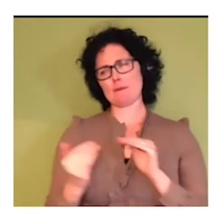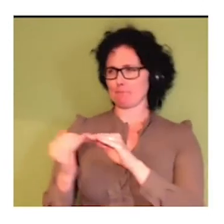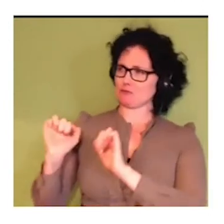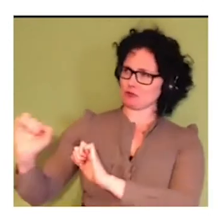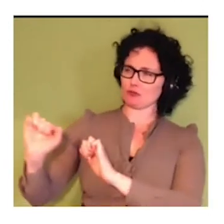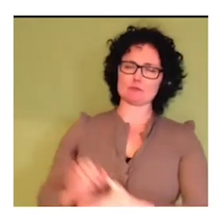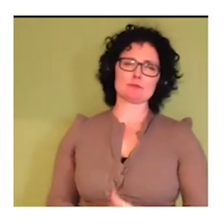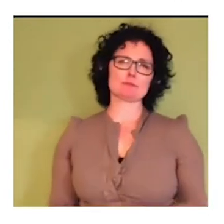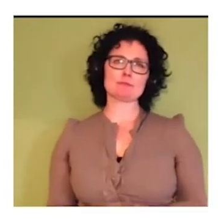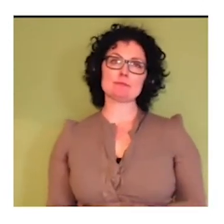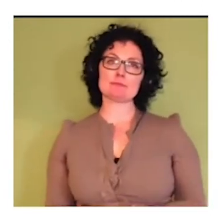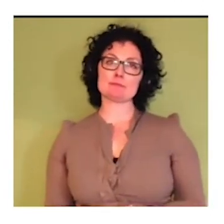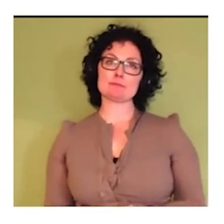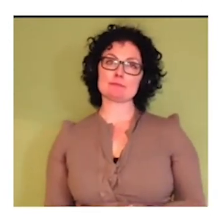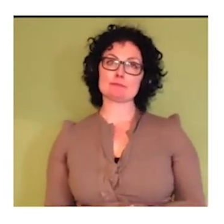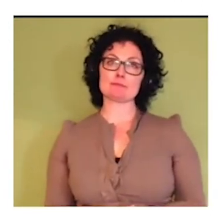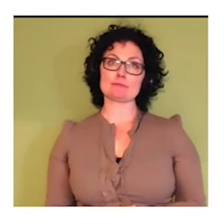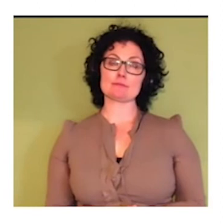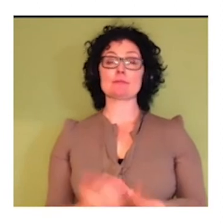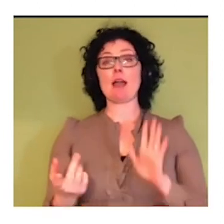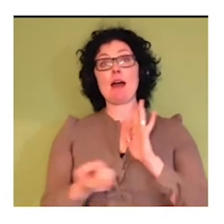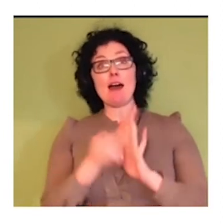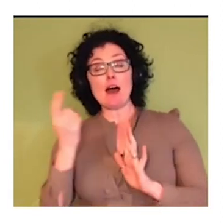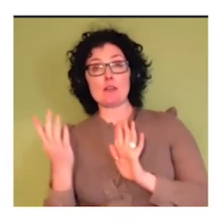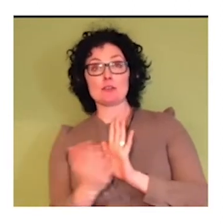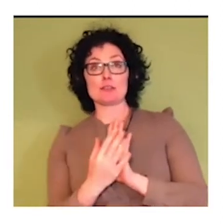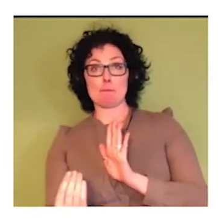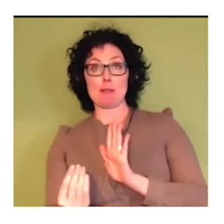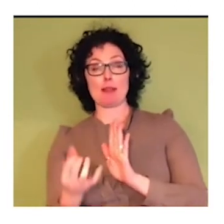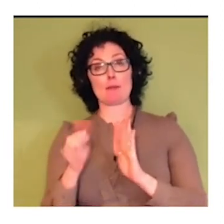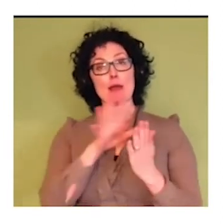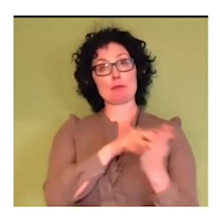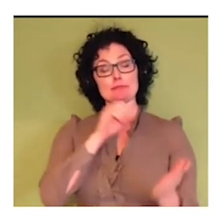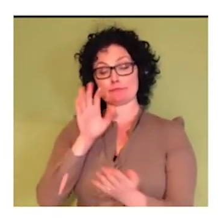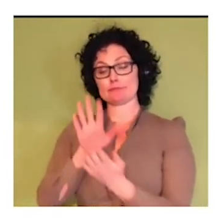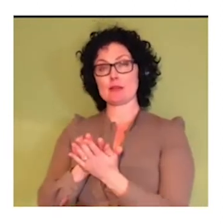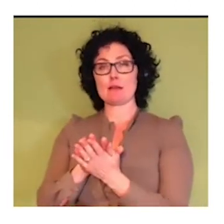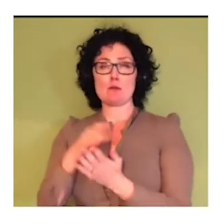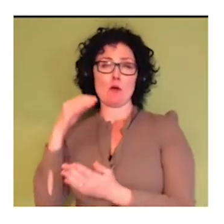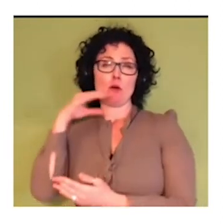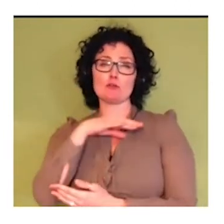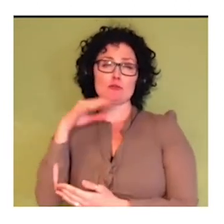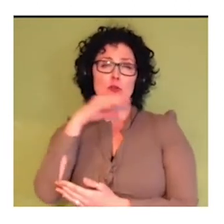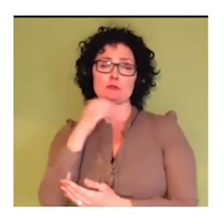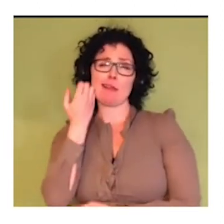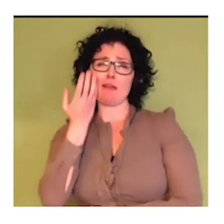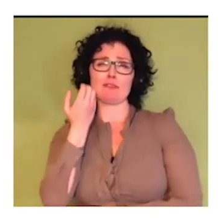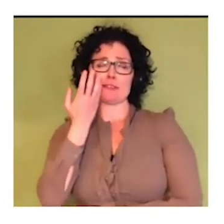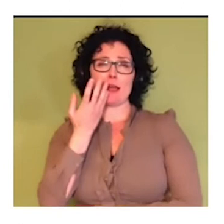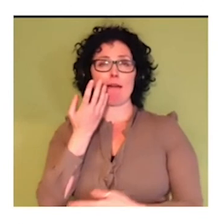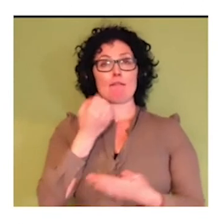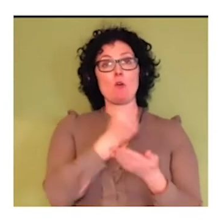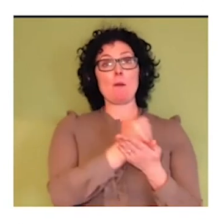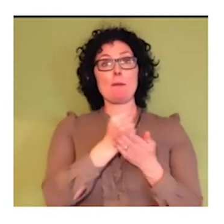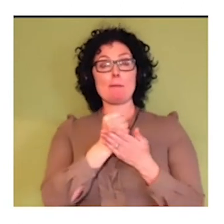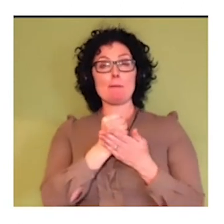Now, at the other extreme, another example here, you might be transcribing several hundred statements a day for a bank's vision impaired